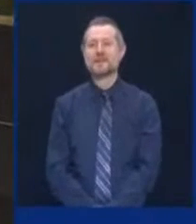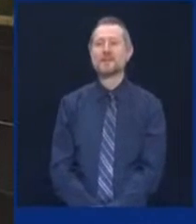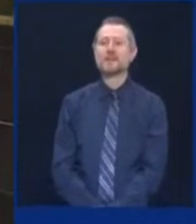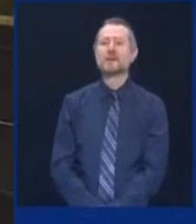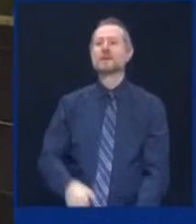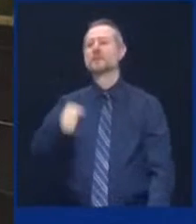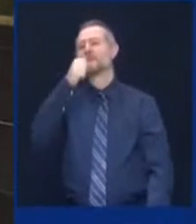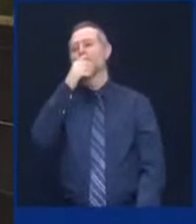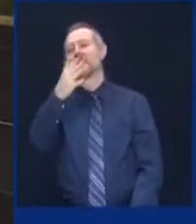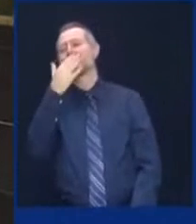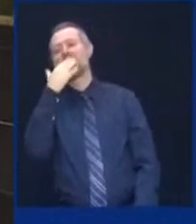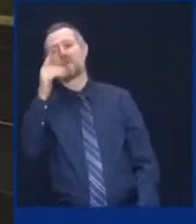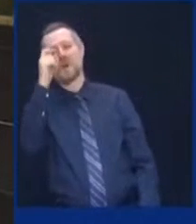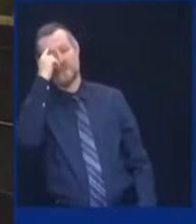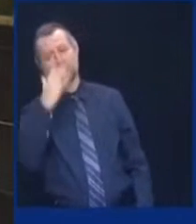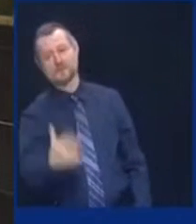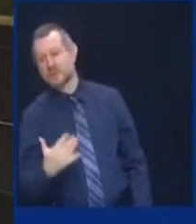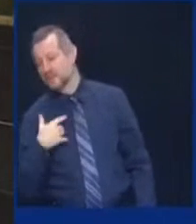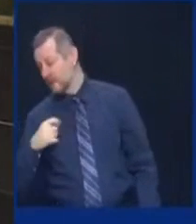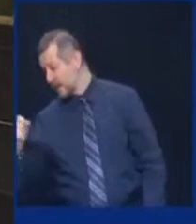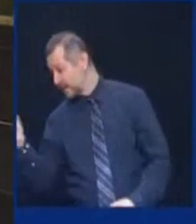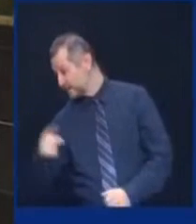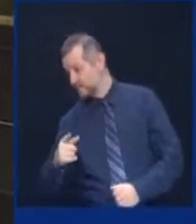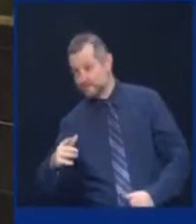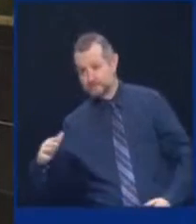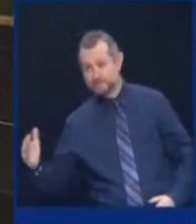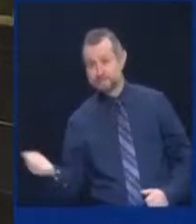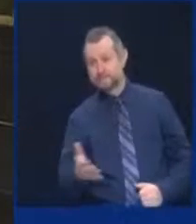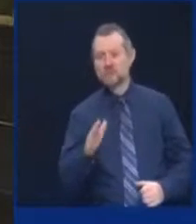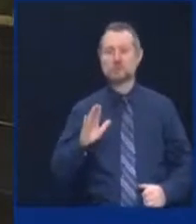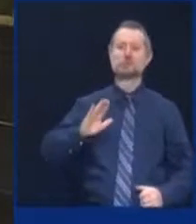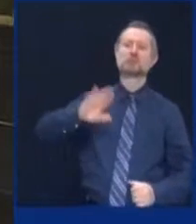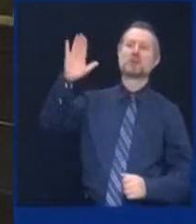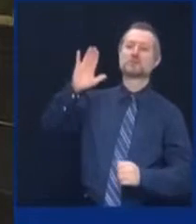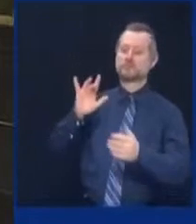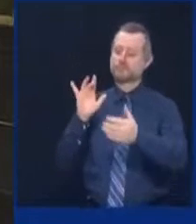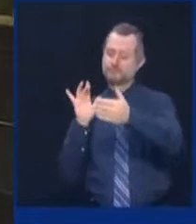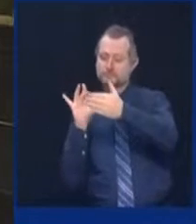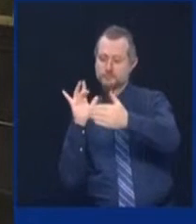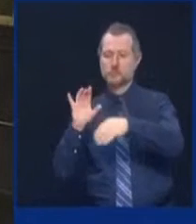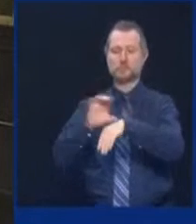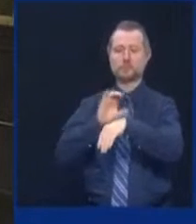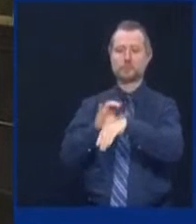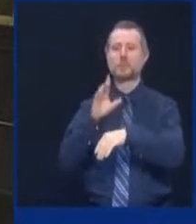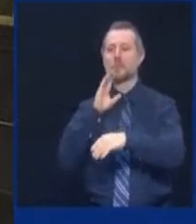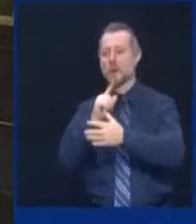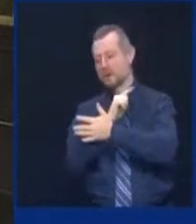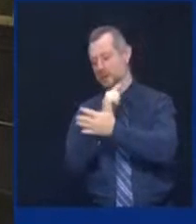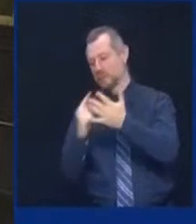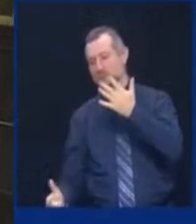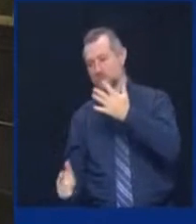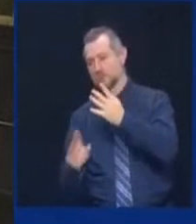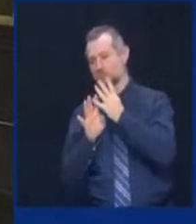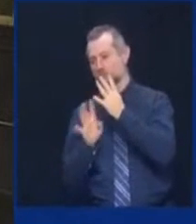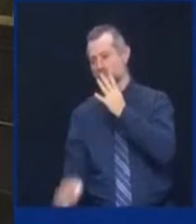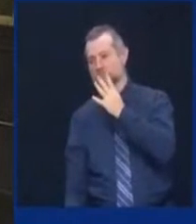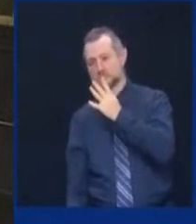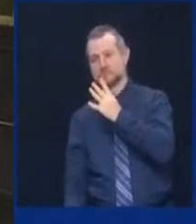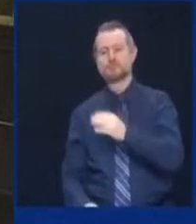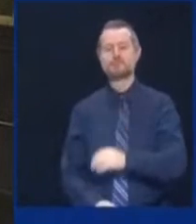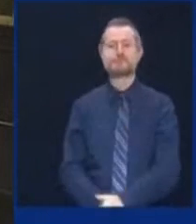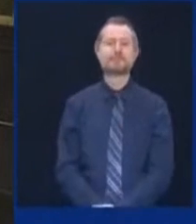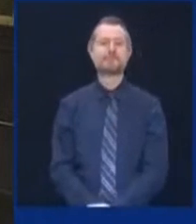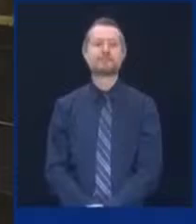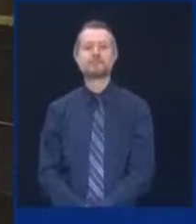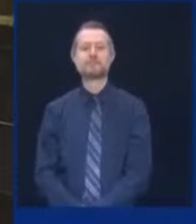Thank you, Governor. If you'd like to ask a question, please use the raise hand function at the bottom of your window. We'll take a moment to compile the Q&A roster.